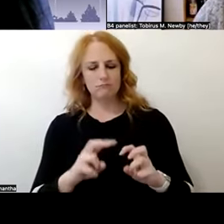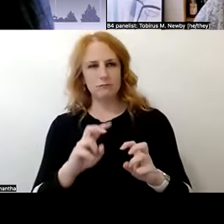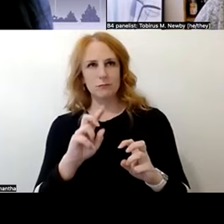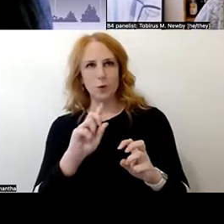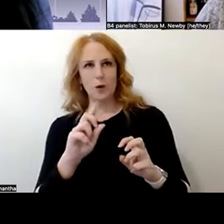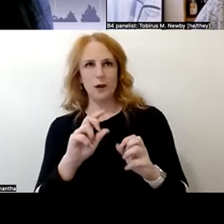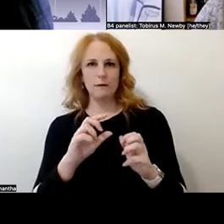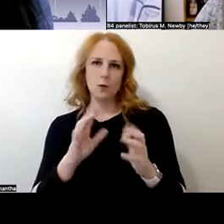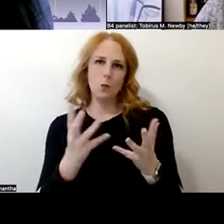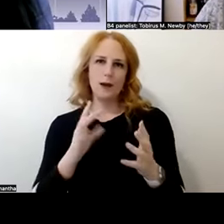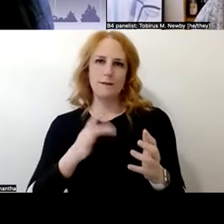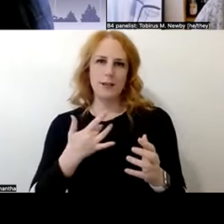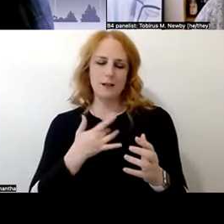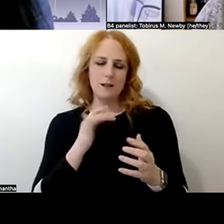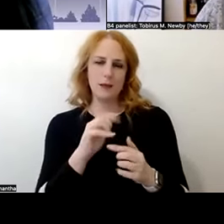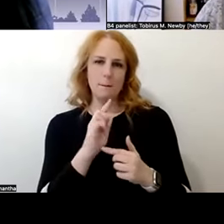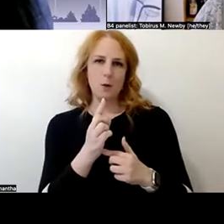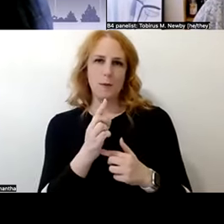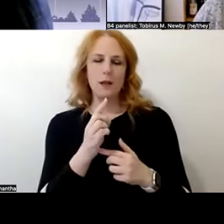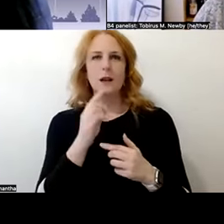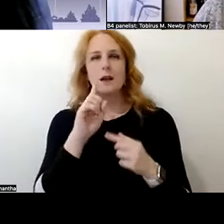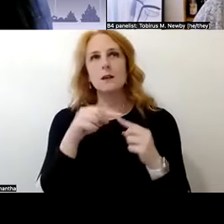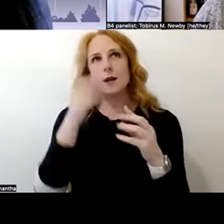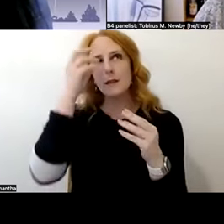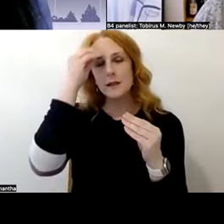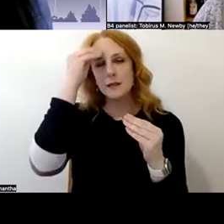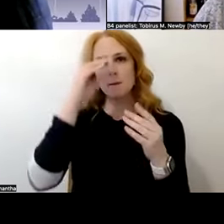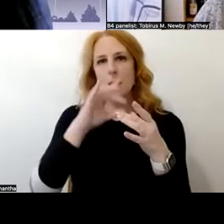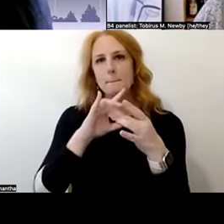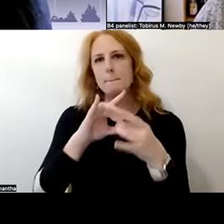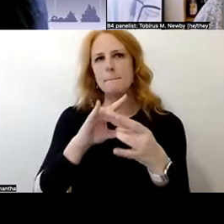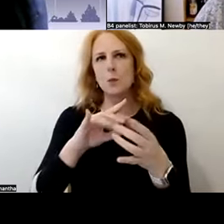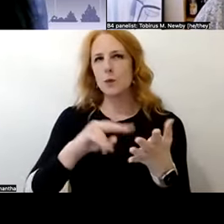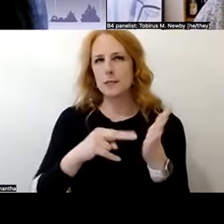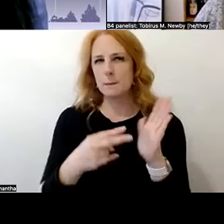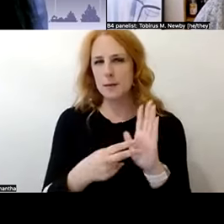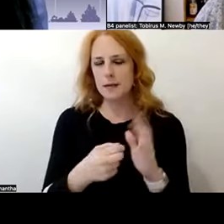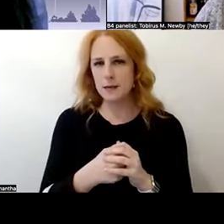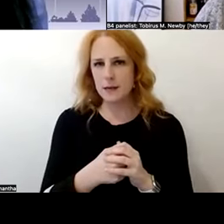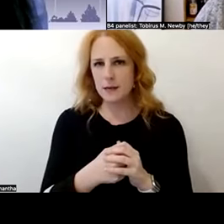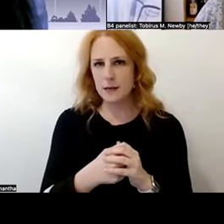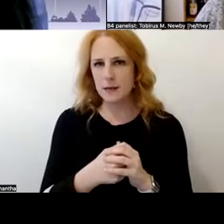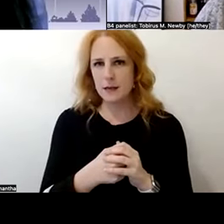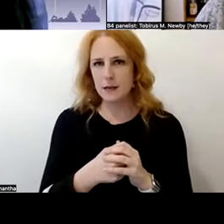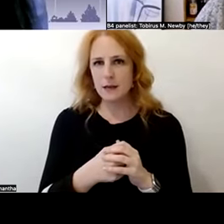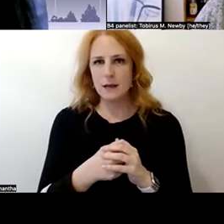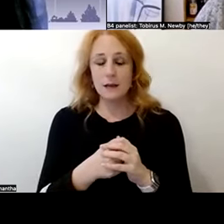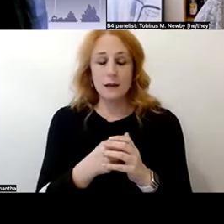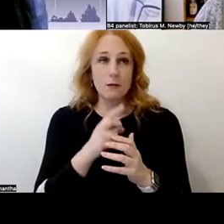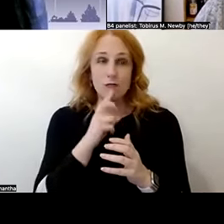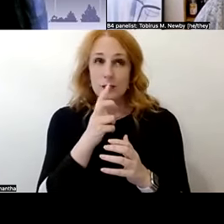it means to thrive and what it means to belong, for me, it feels difficult, if not